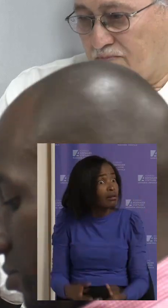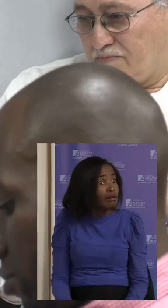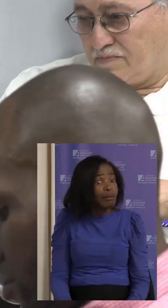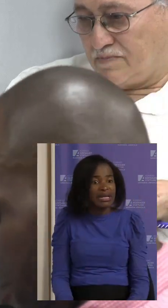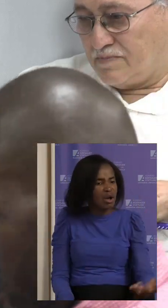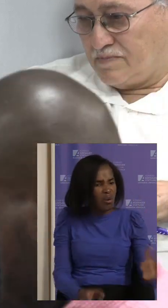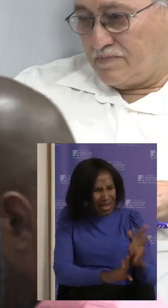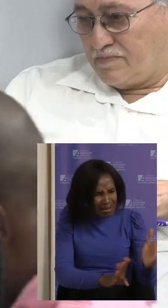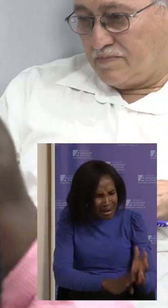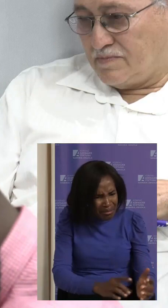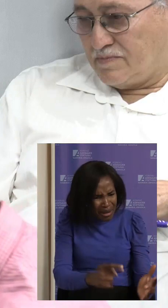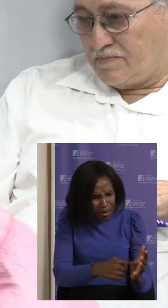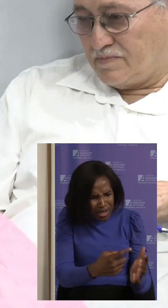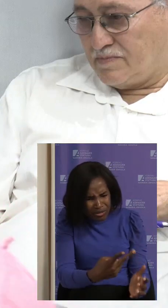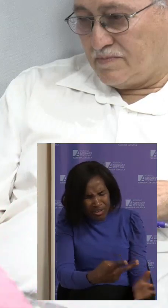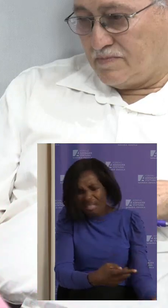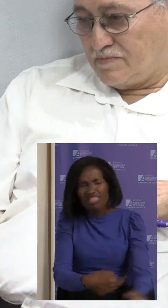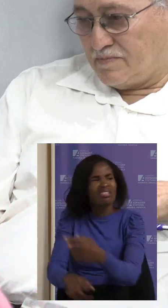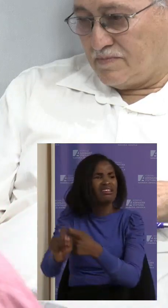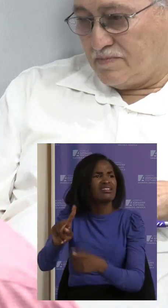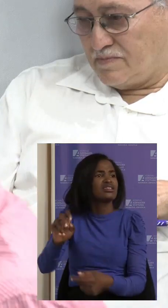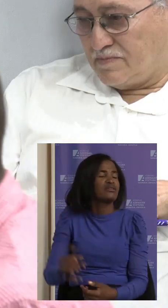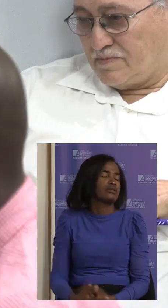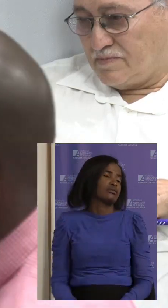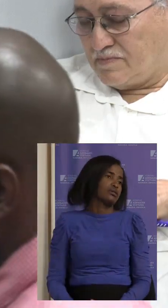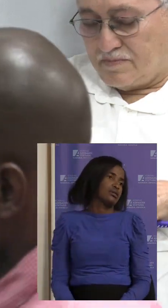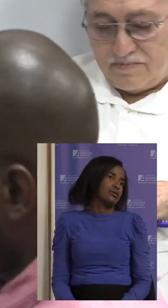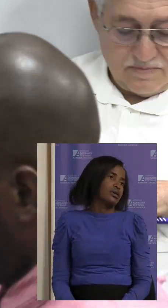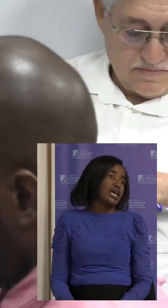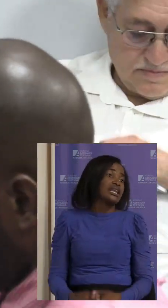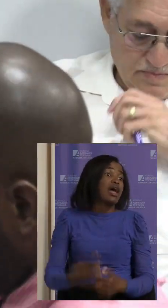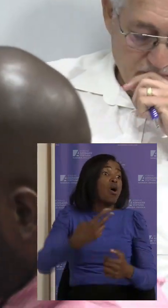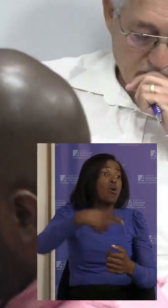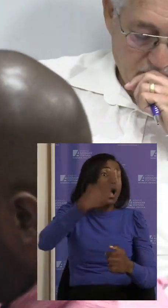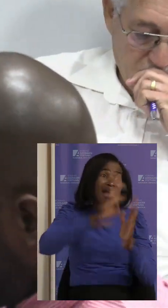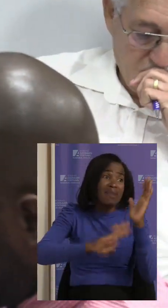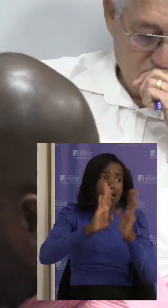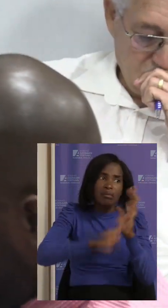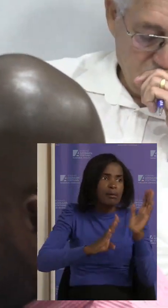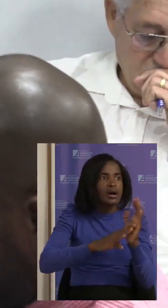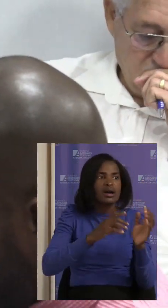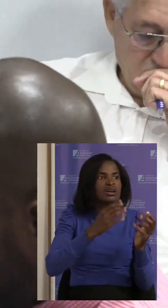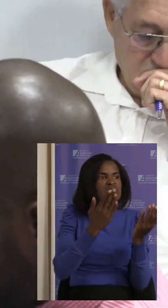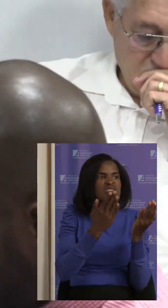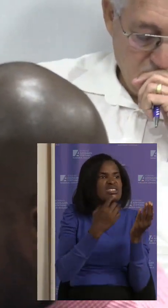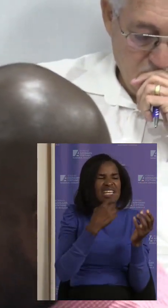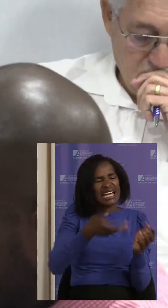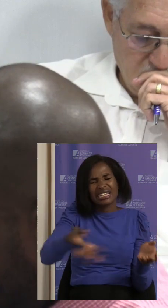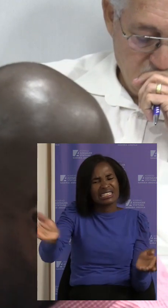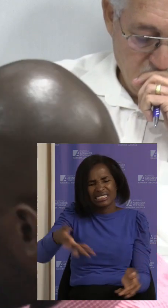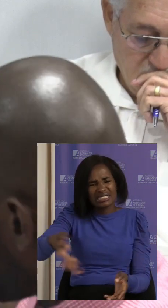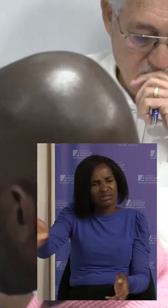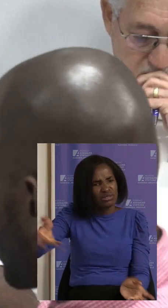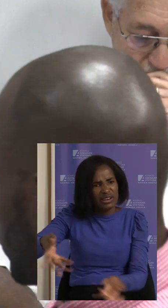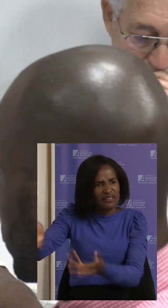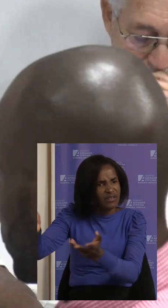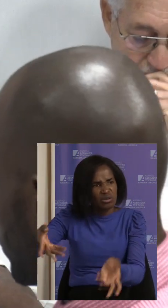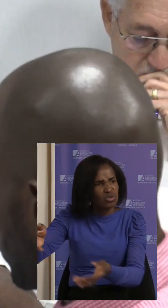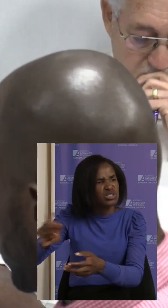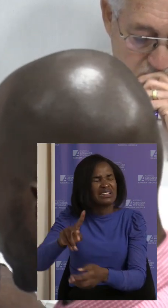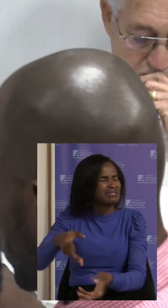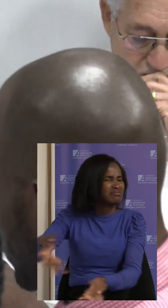our high-level officers, because usually when there's that half area rate, then they refer to TVET. I think as a country,